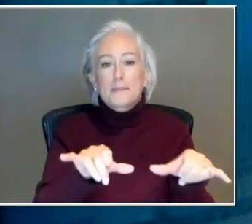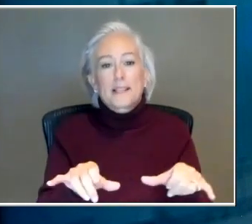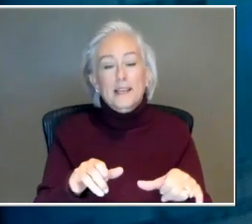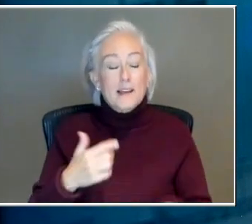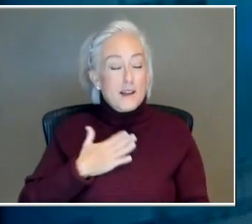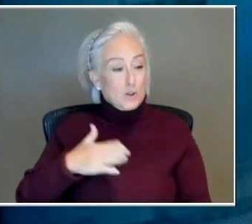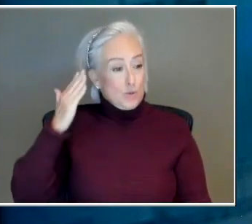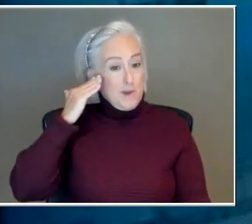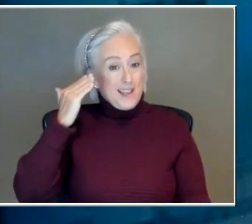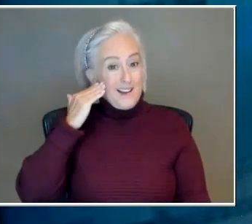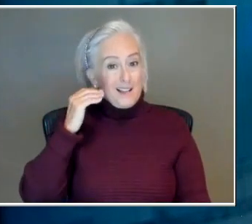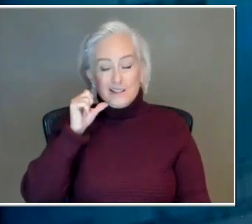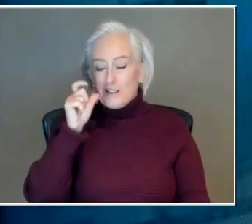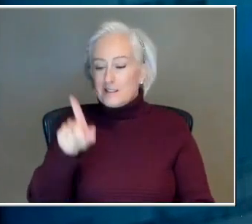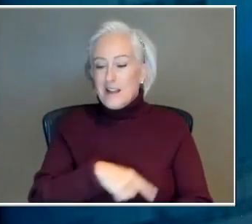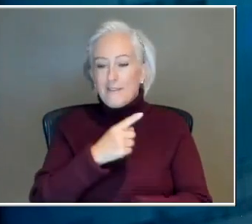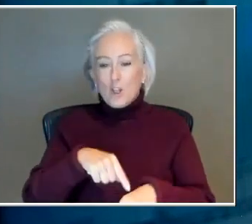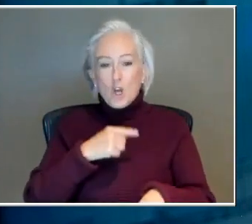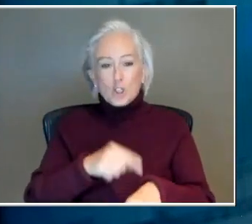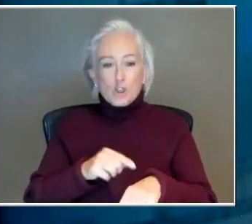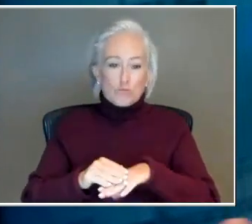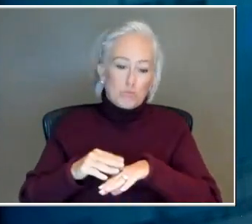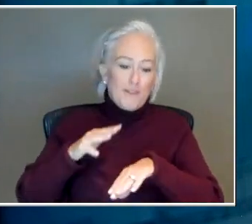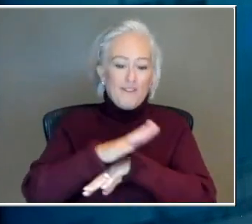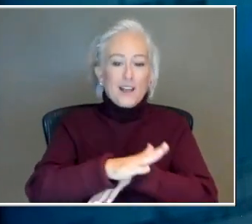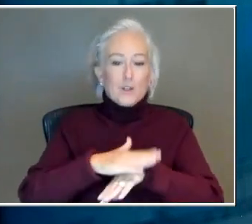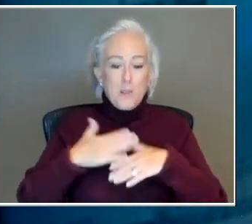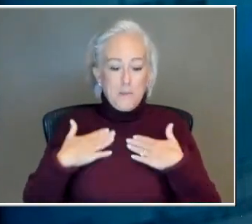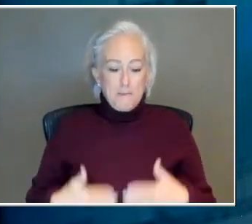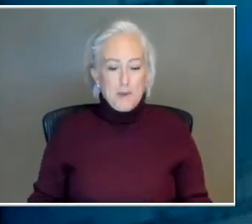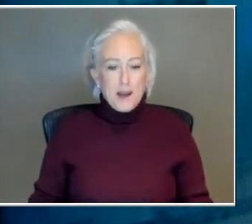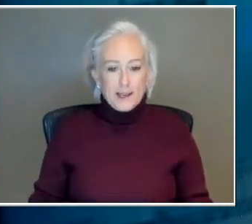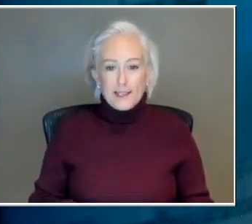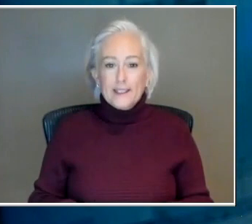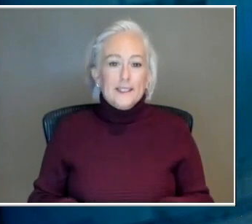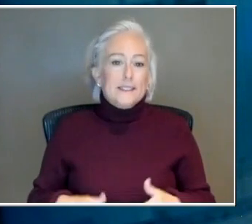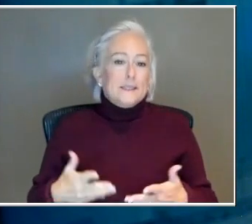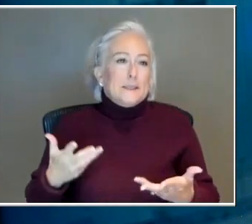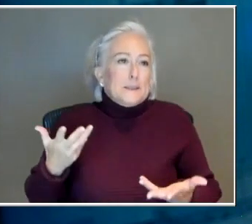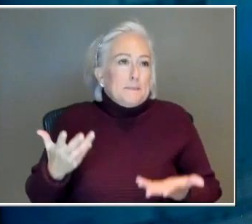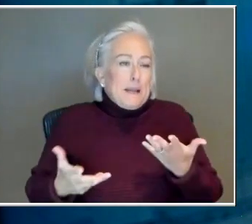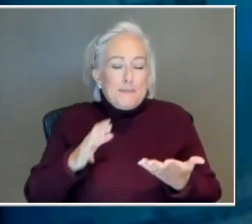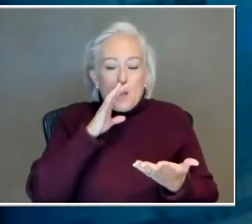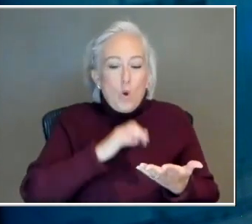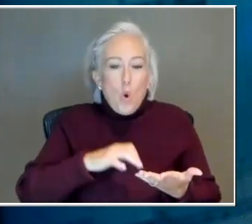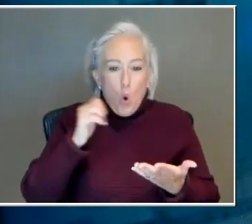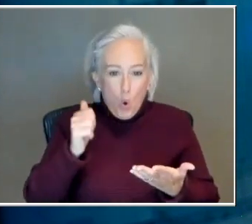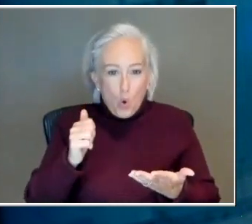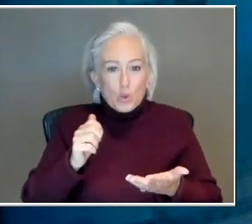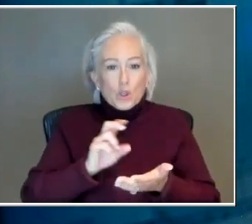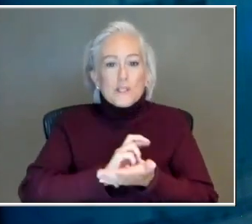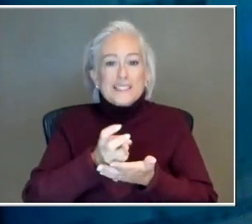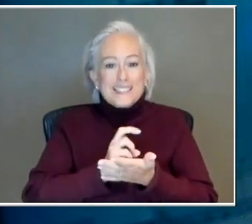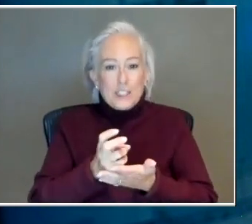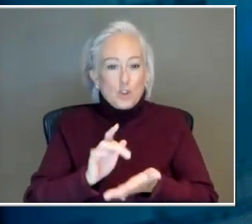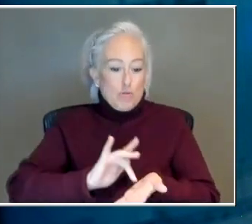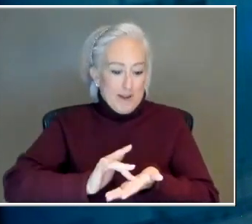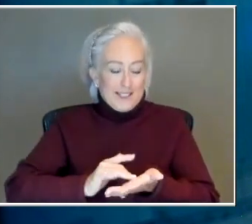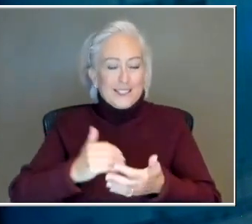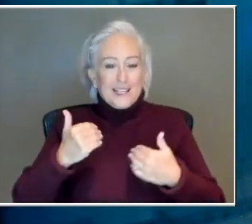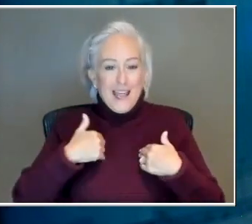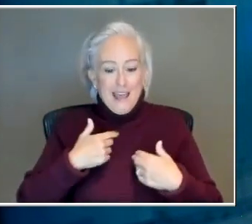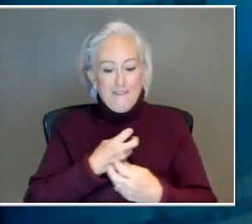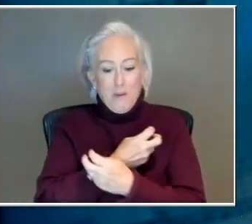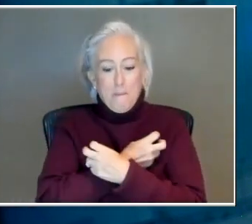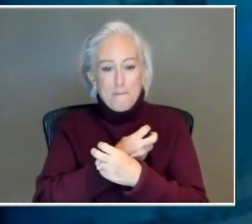have any long-term side effects that are like bone loss or something like that. Some of the older seizure medicines have that. It has a risk of some side effects like all